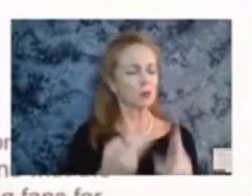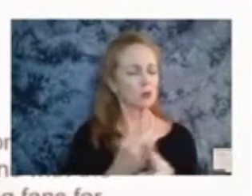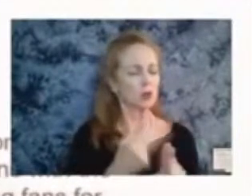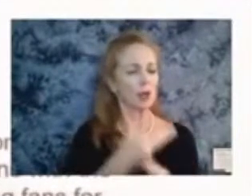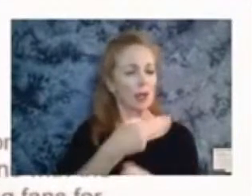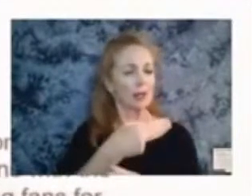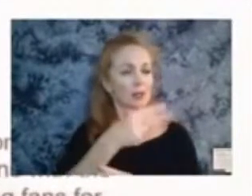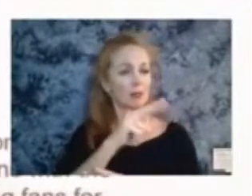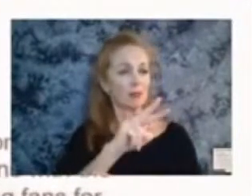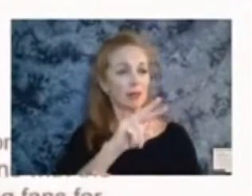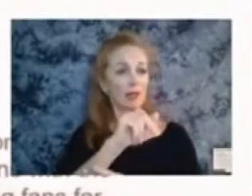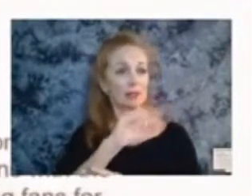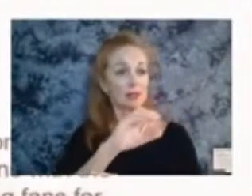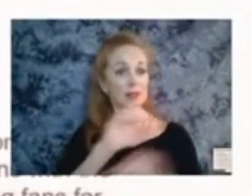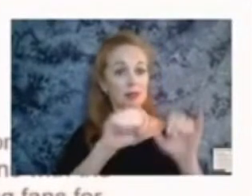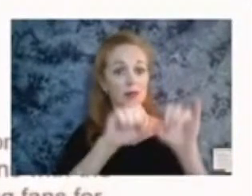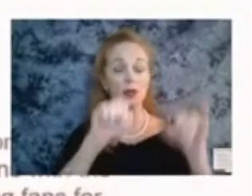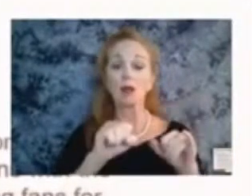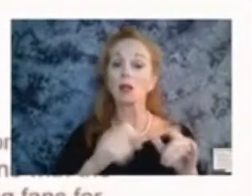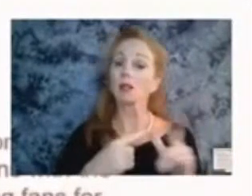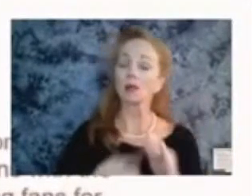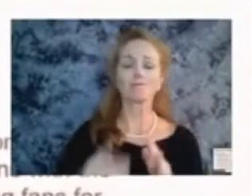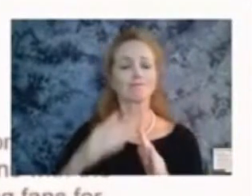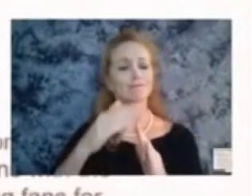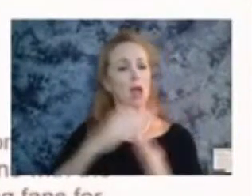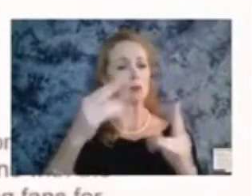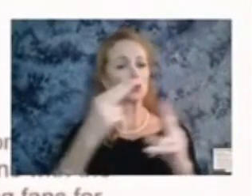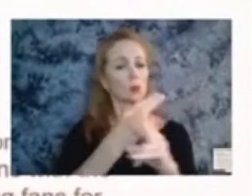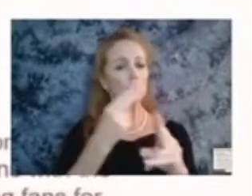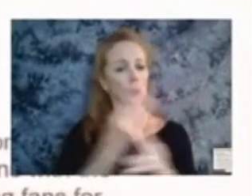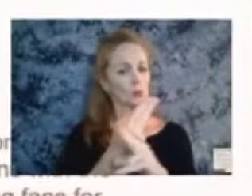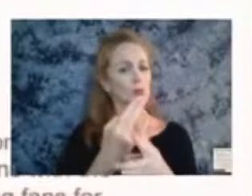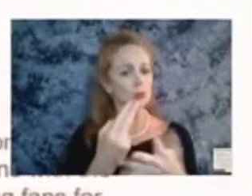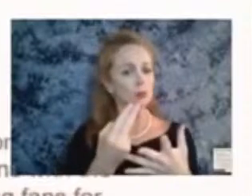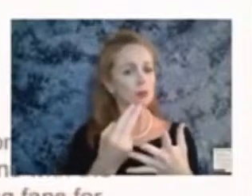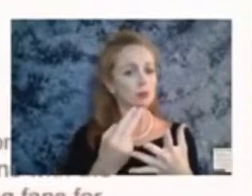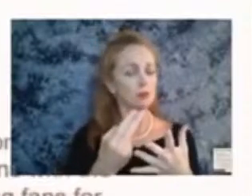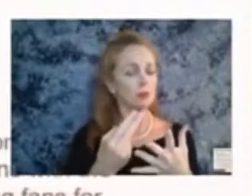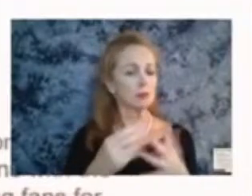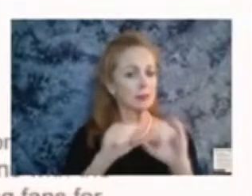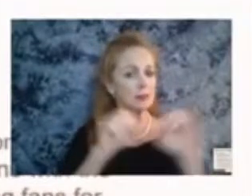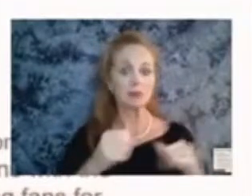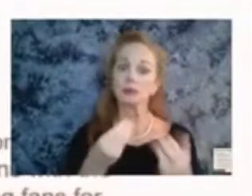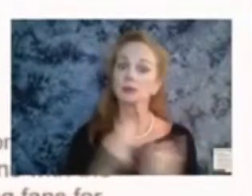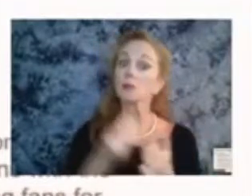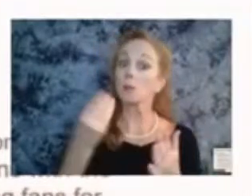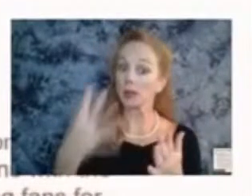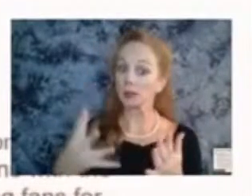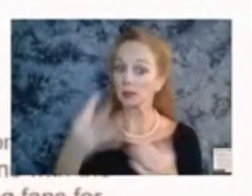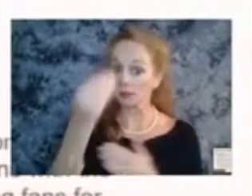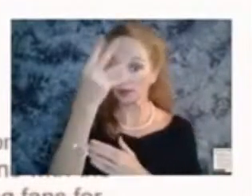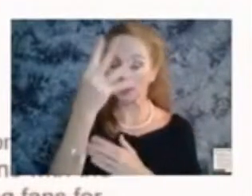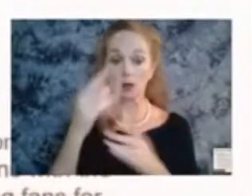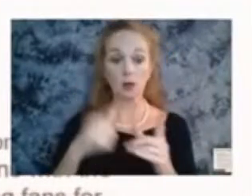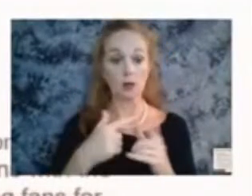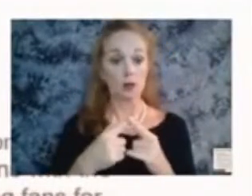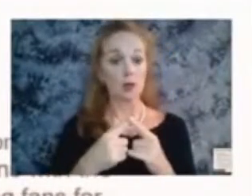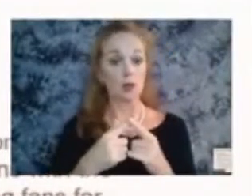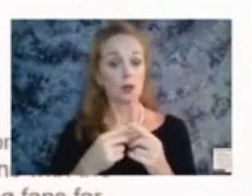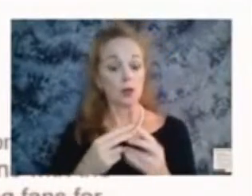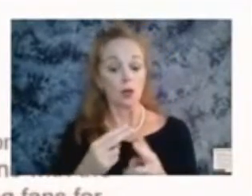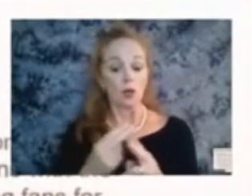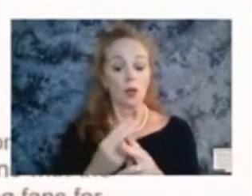have been underway with optimizing as many as we can because they're very expensive to do, but we are optimizing particularly in our